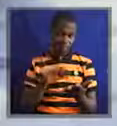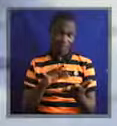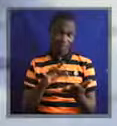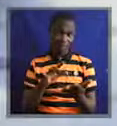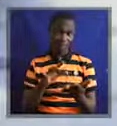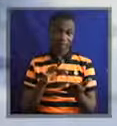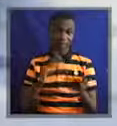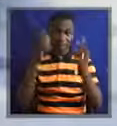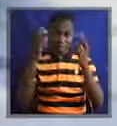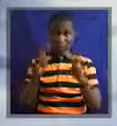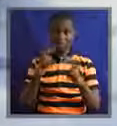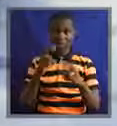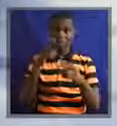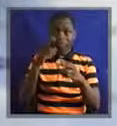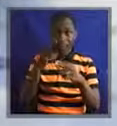generational curses